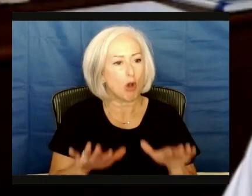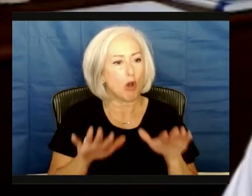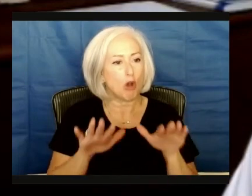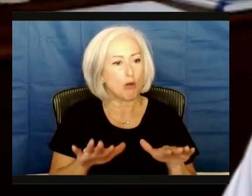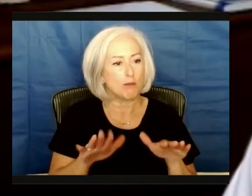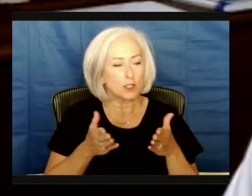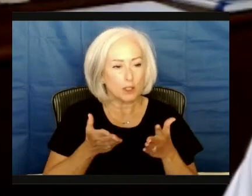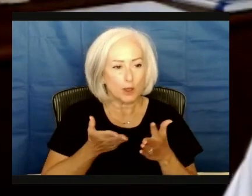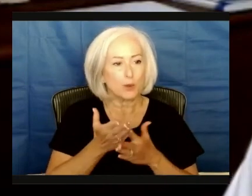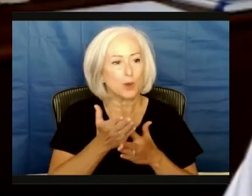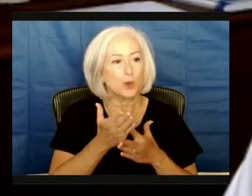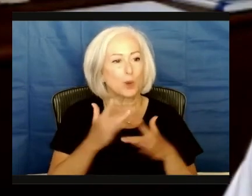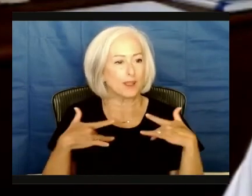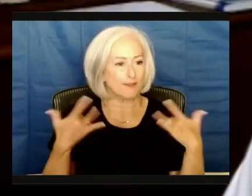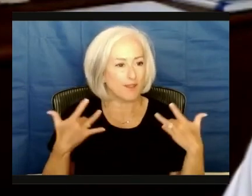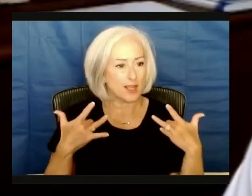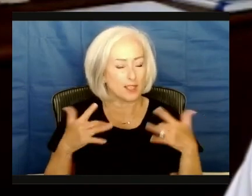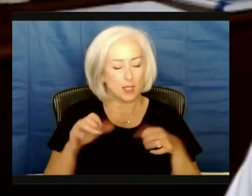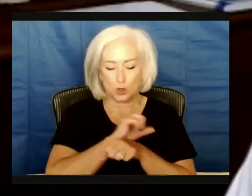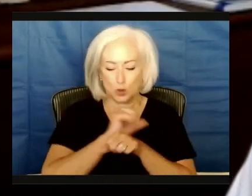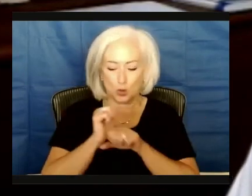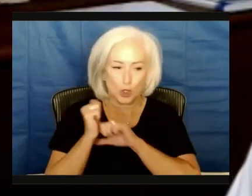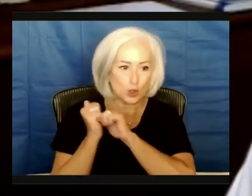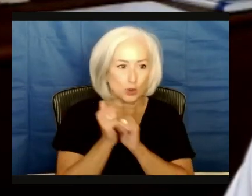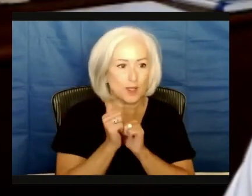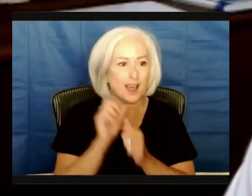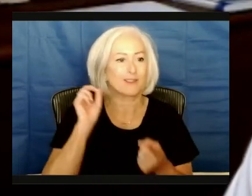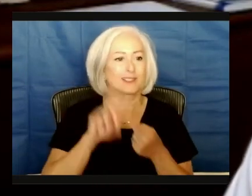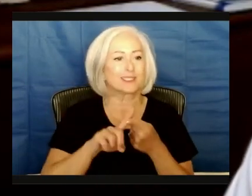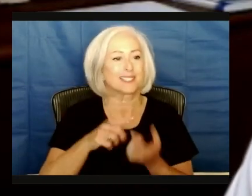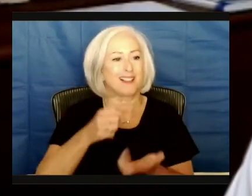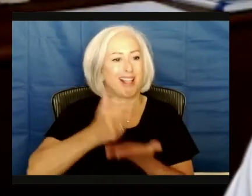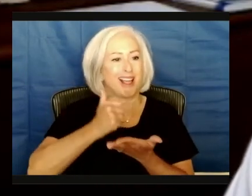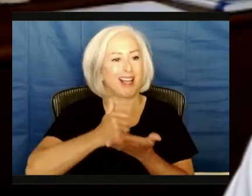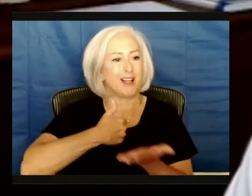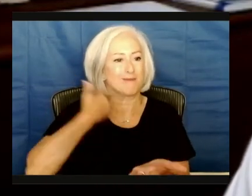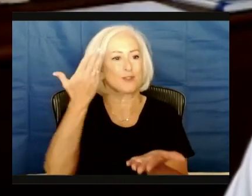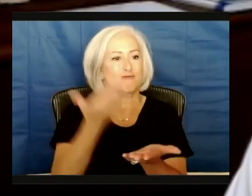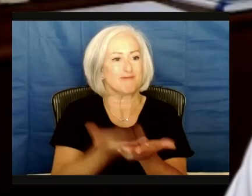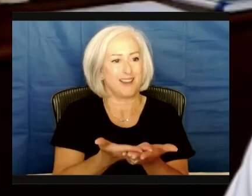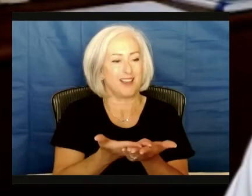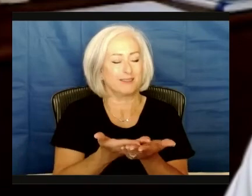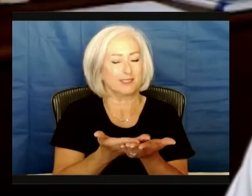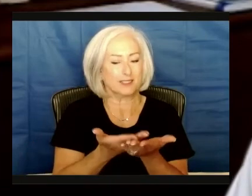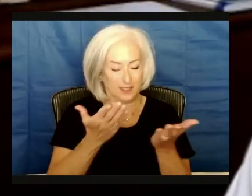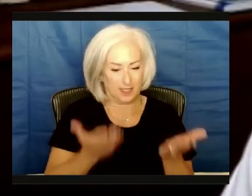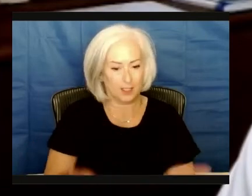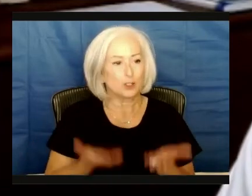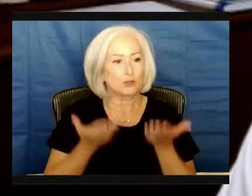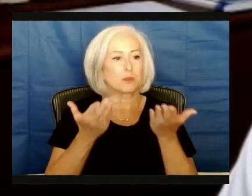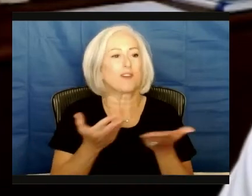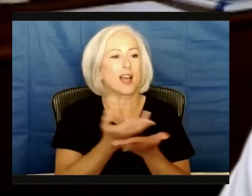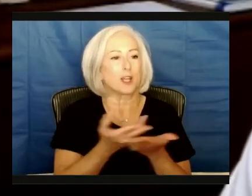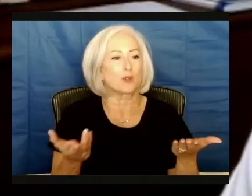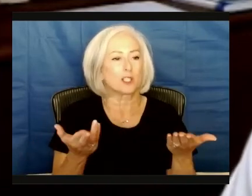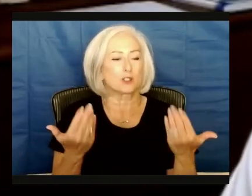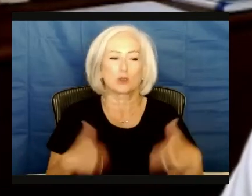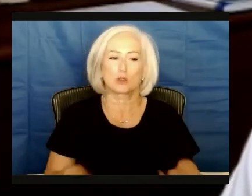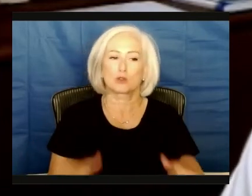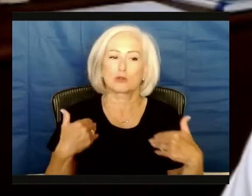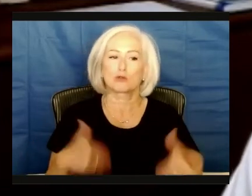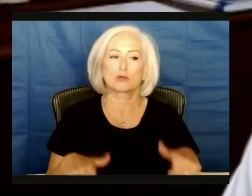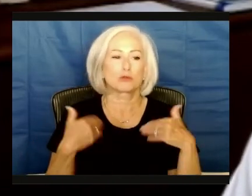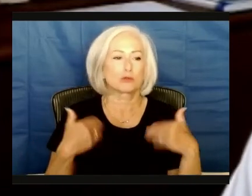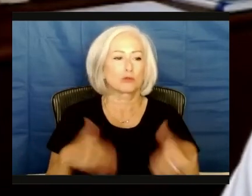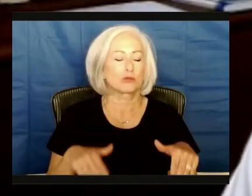work together until help arrives to be able to provide additional resources was amazing. I think that over the